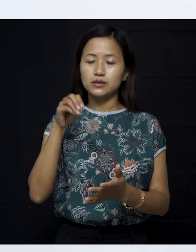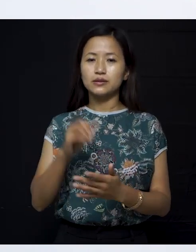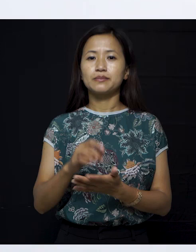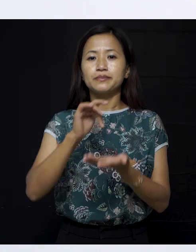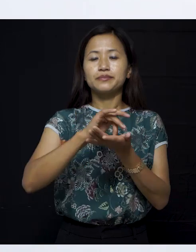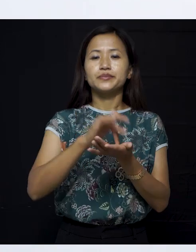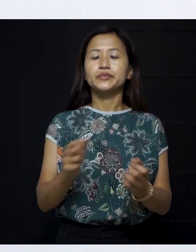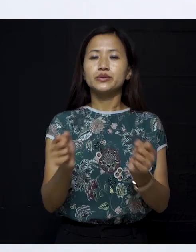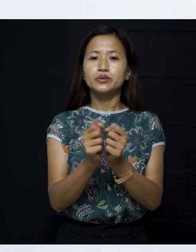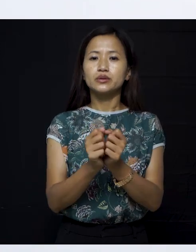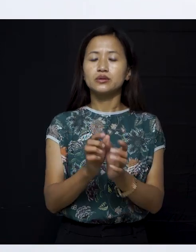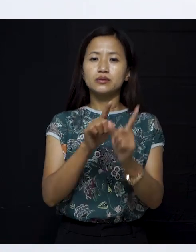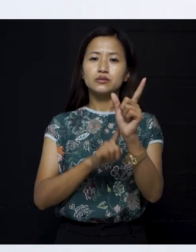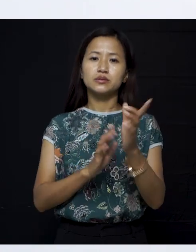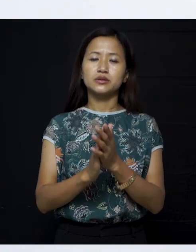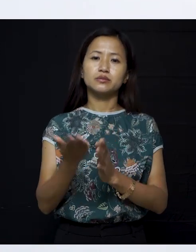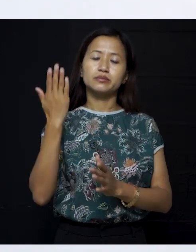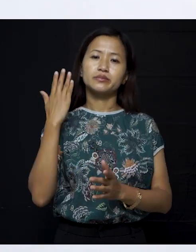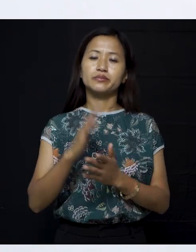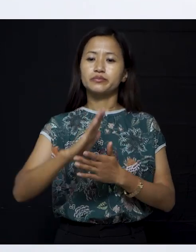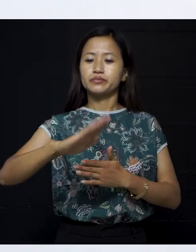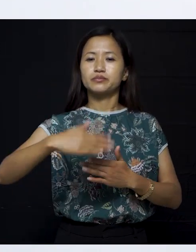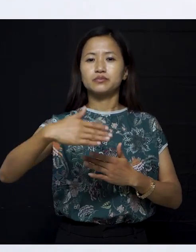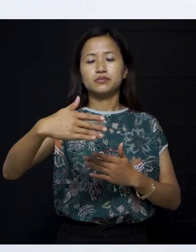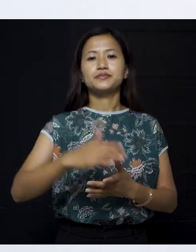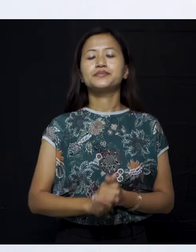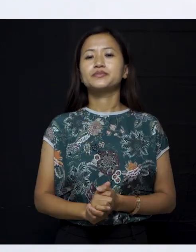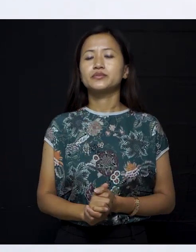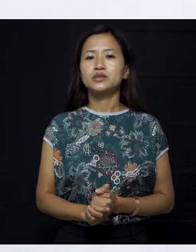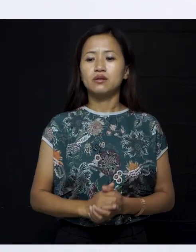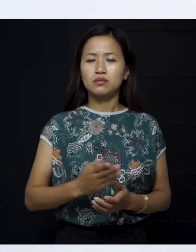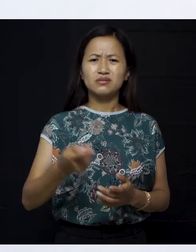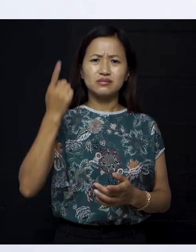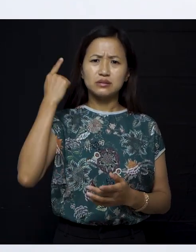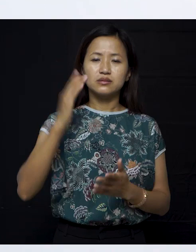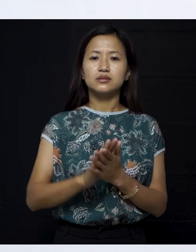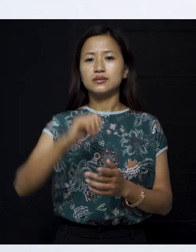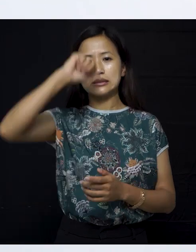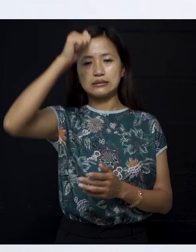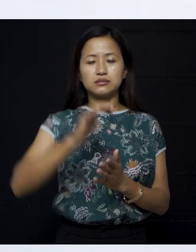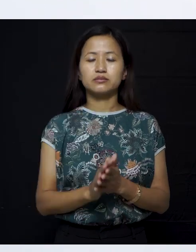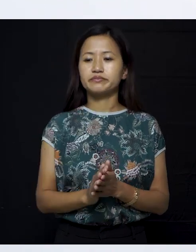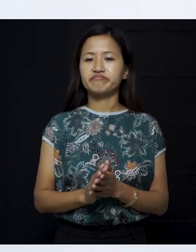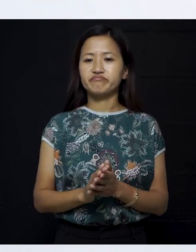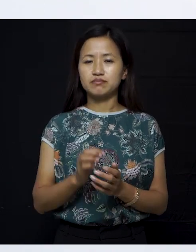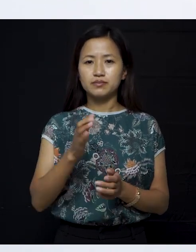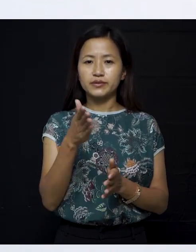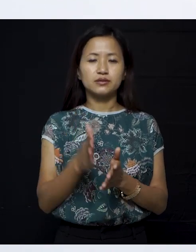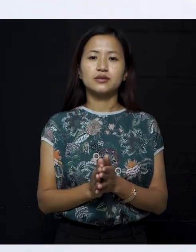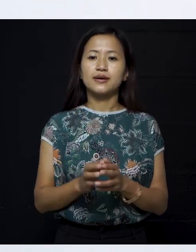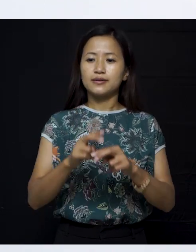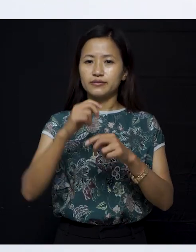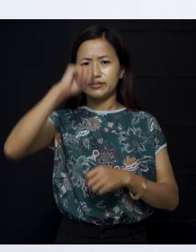with as the year has passed on, right? So earlier it was not like that. India was different. Even the